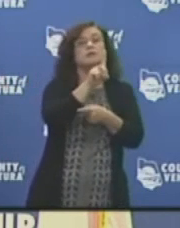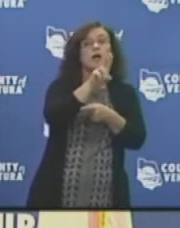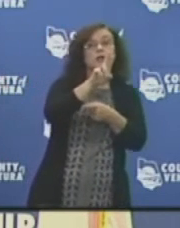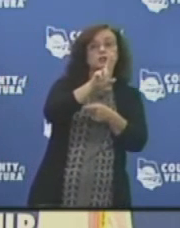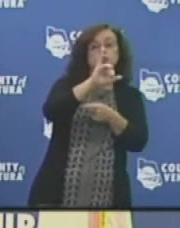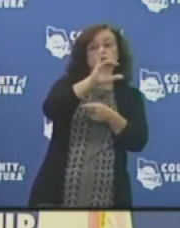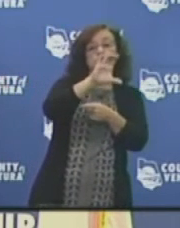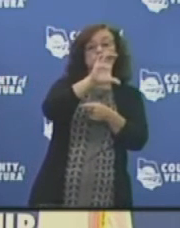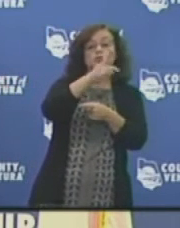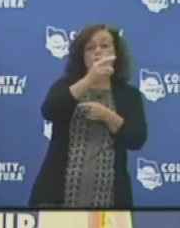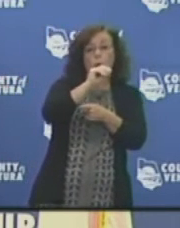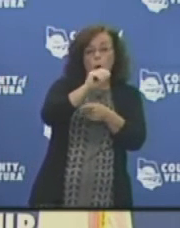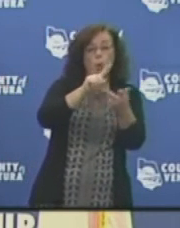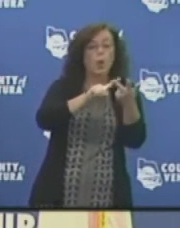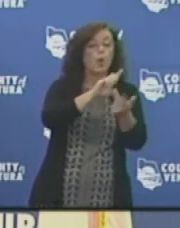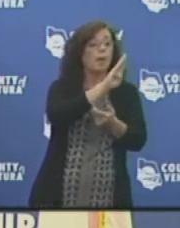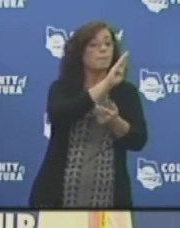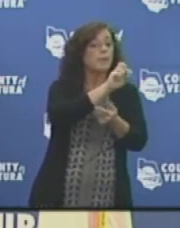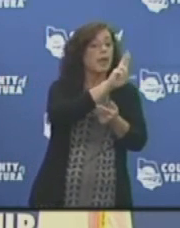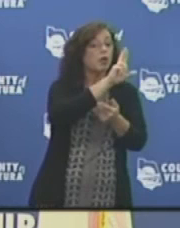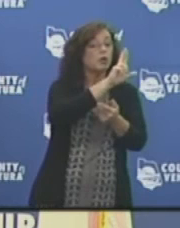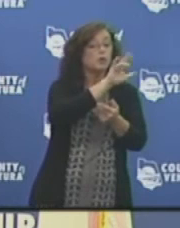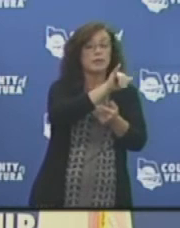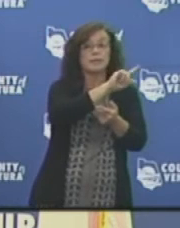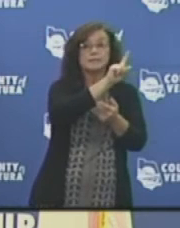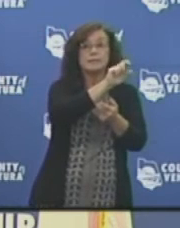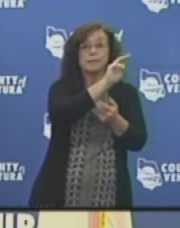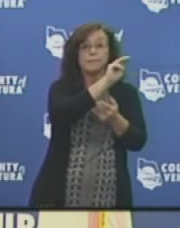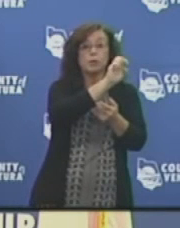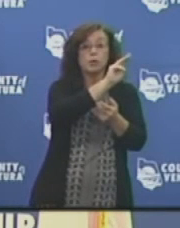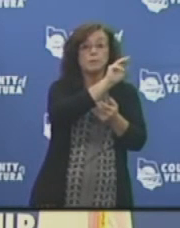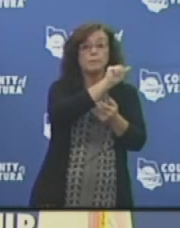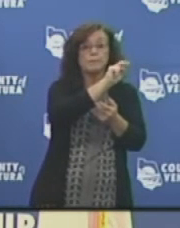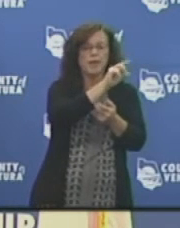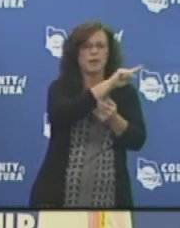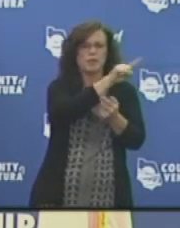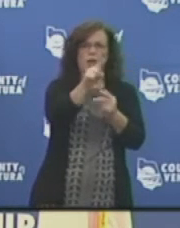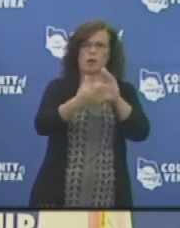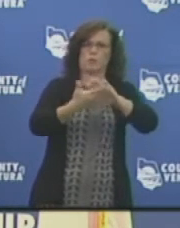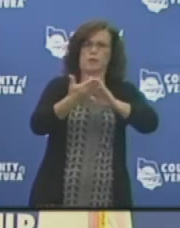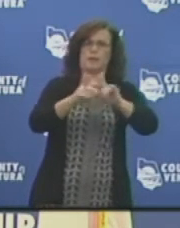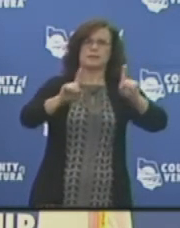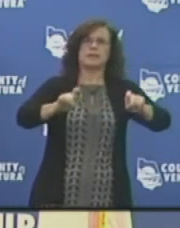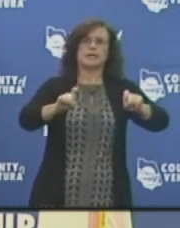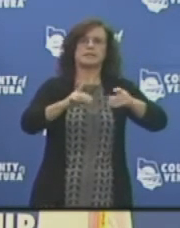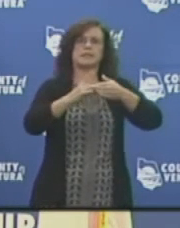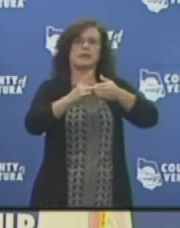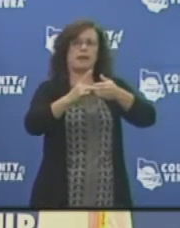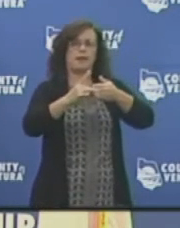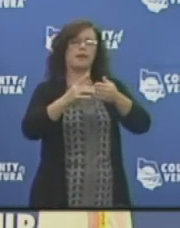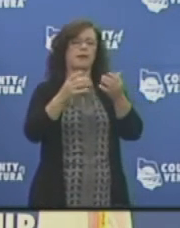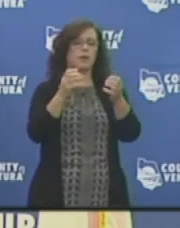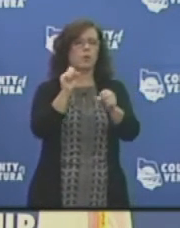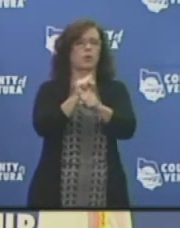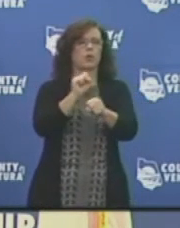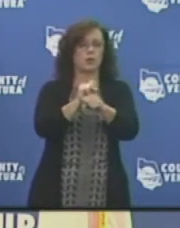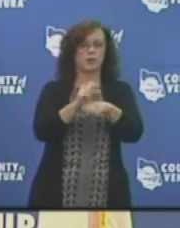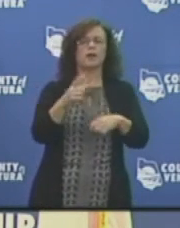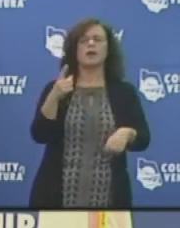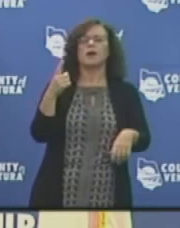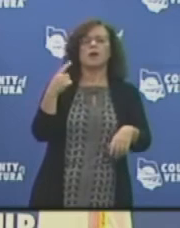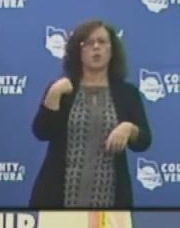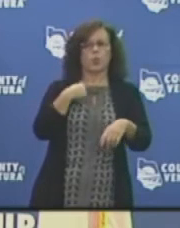and Barry Zimmerman and others, we've just had a tremendous expansion in our capacity for outpatient